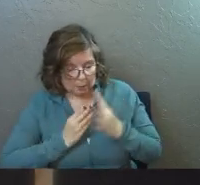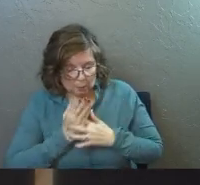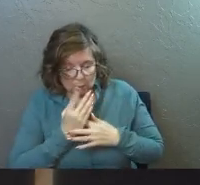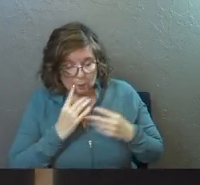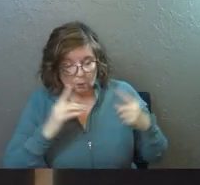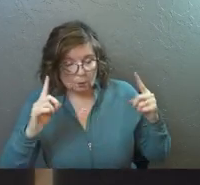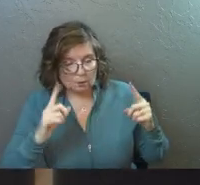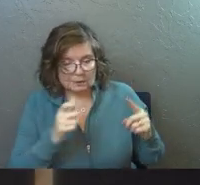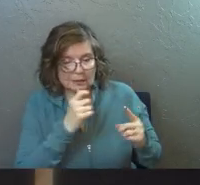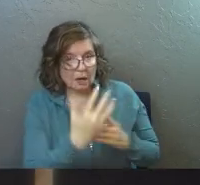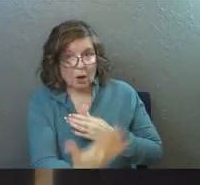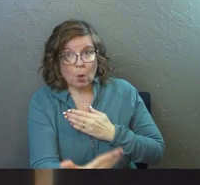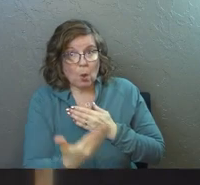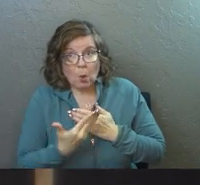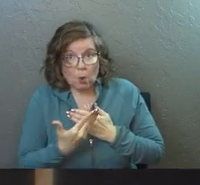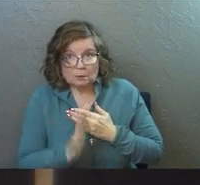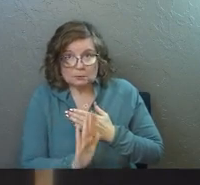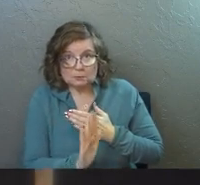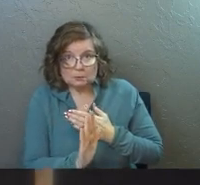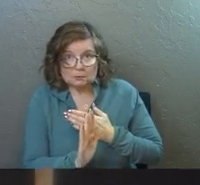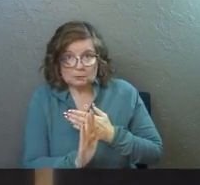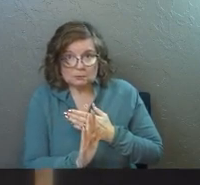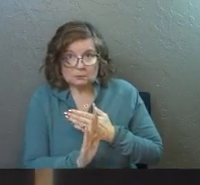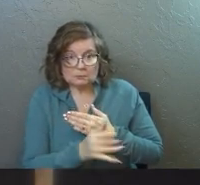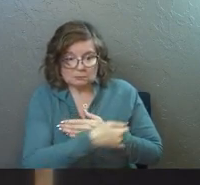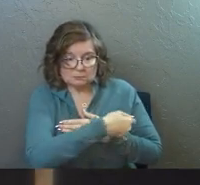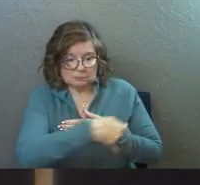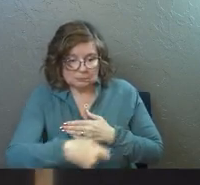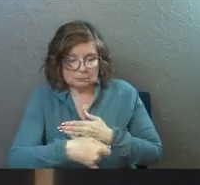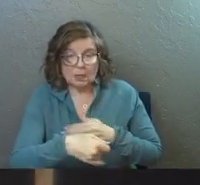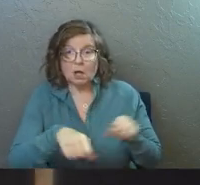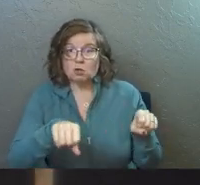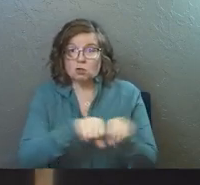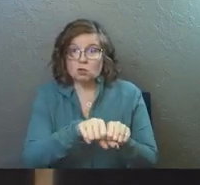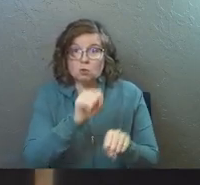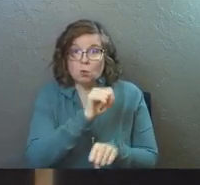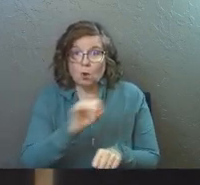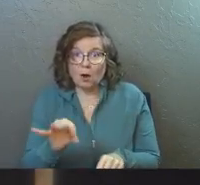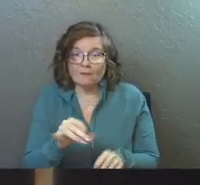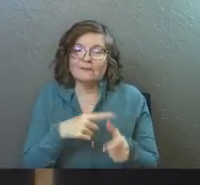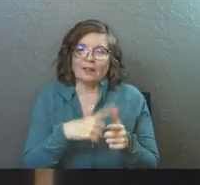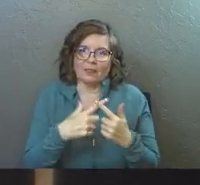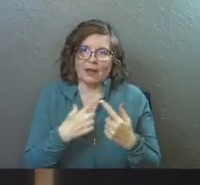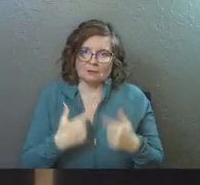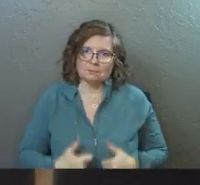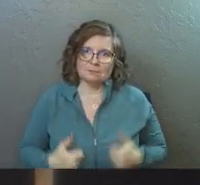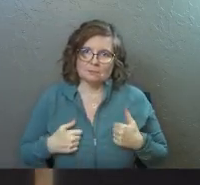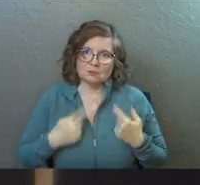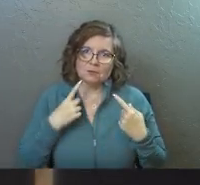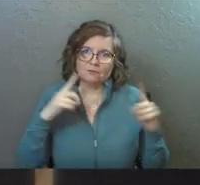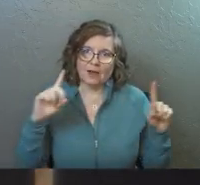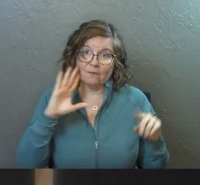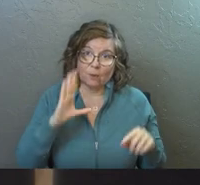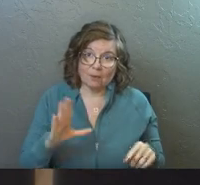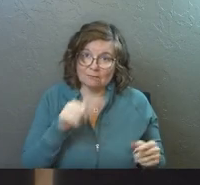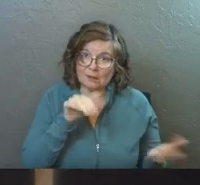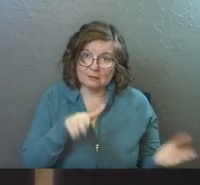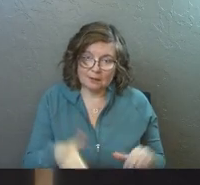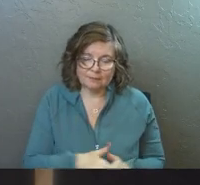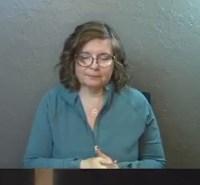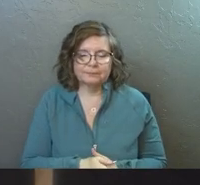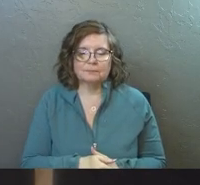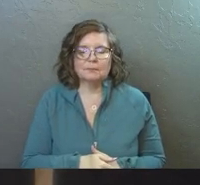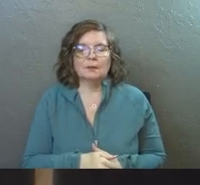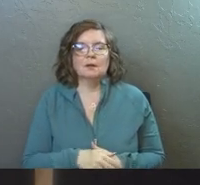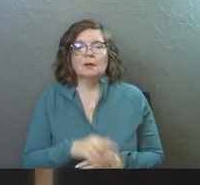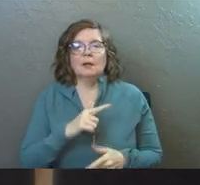Moses, you're not going to come too close and you're going to take your shoes off. And that's the way that you're going to survive this. Verse 7, Then the Lord